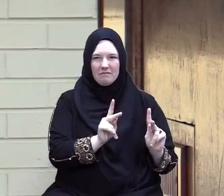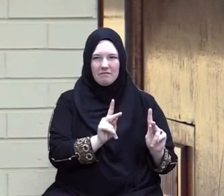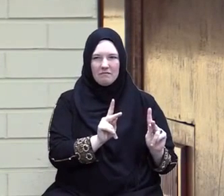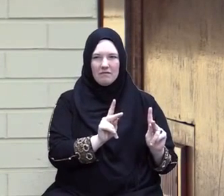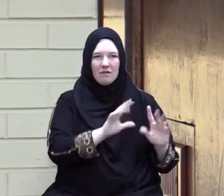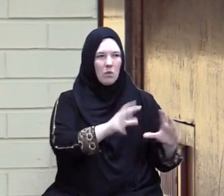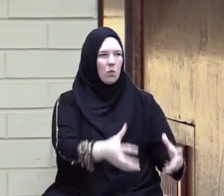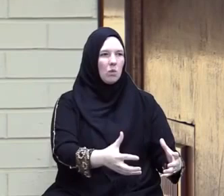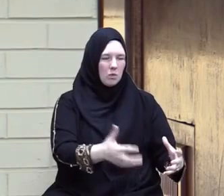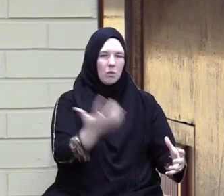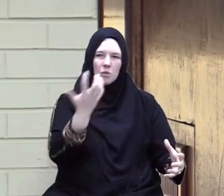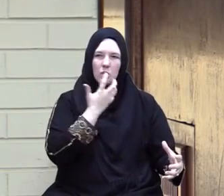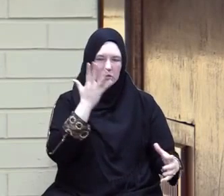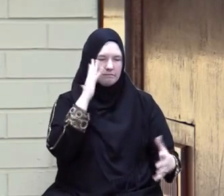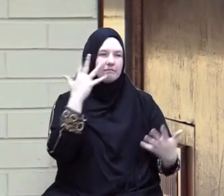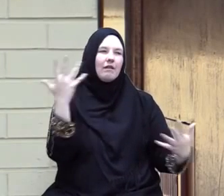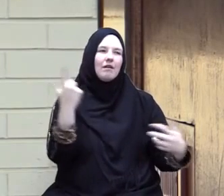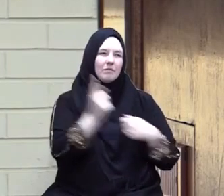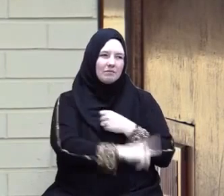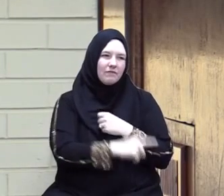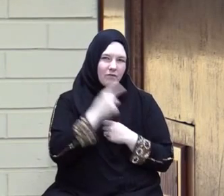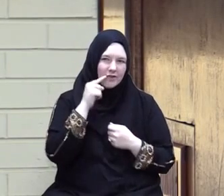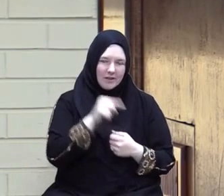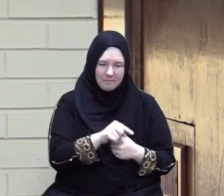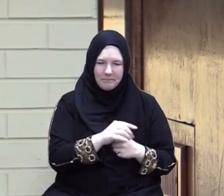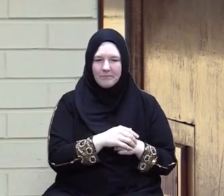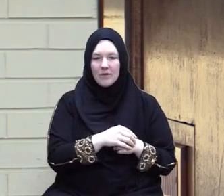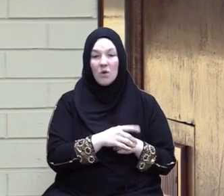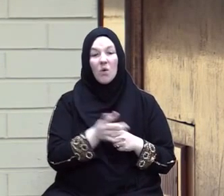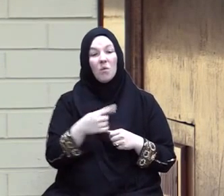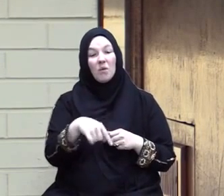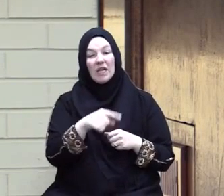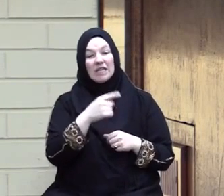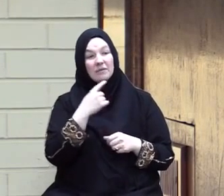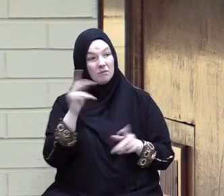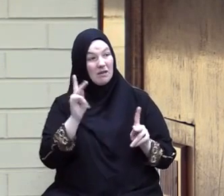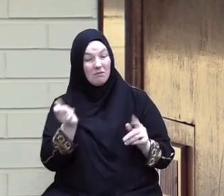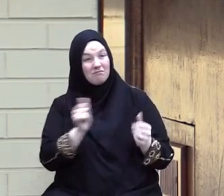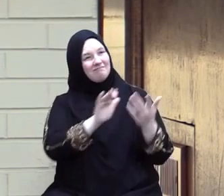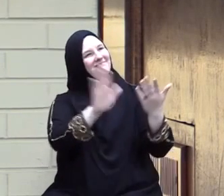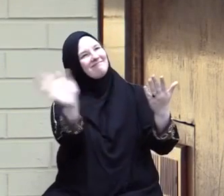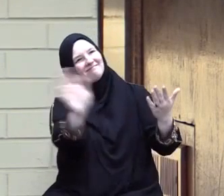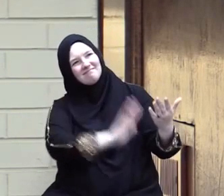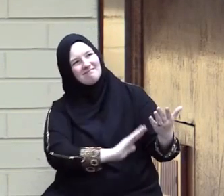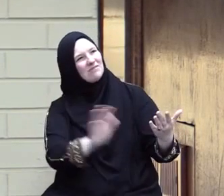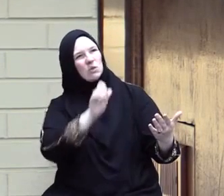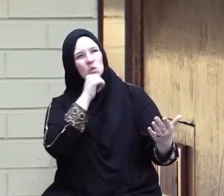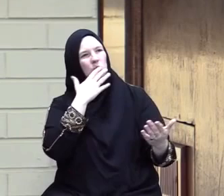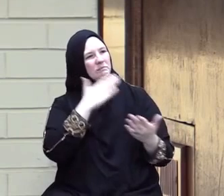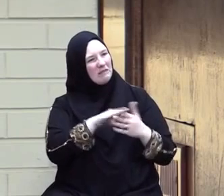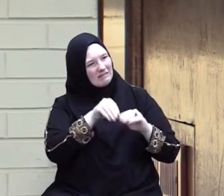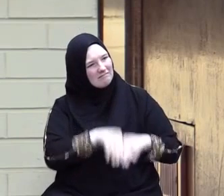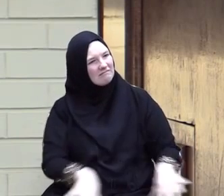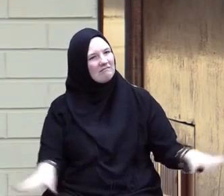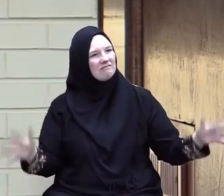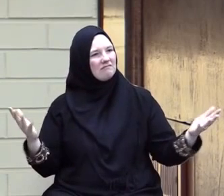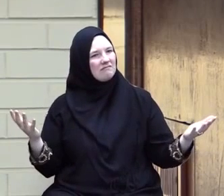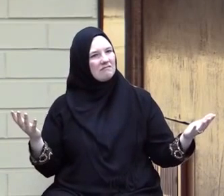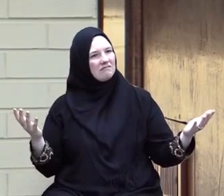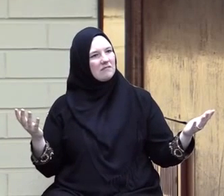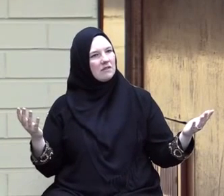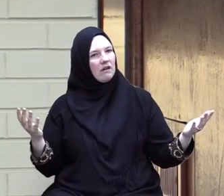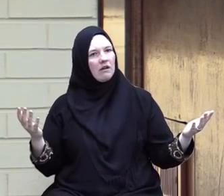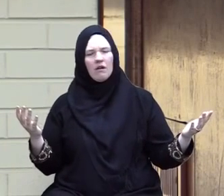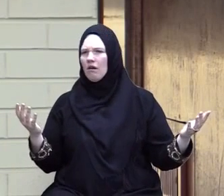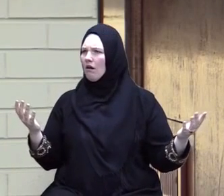this category. So when they are told, do not spread mischief and corruption on earth, they say,